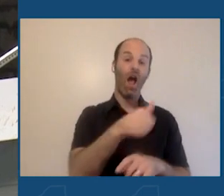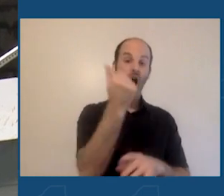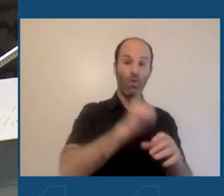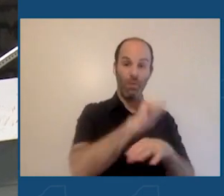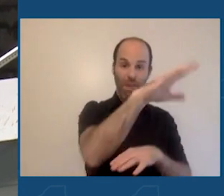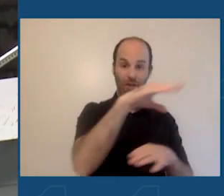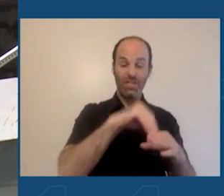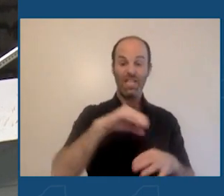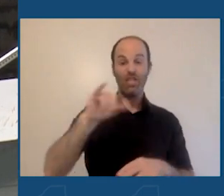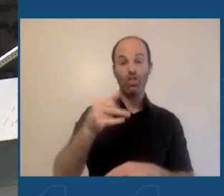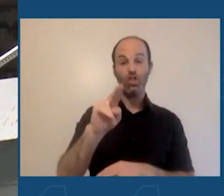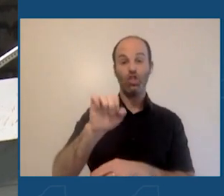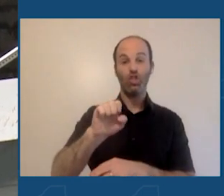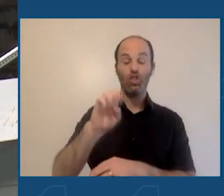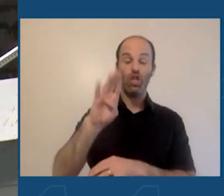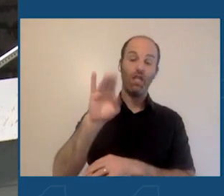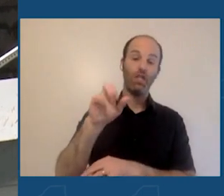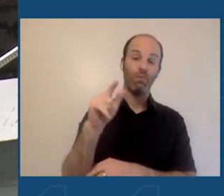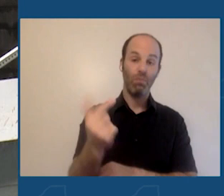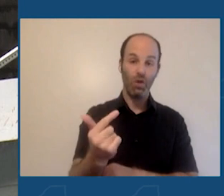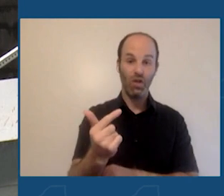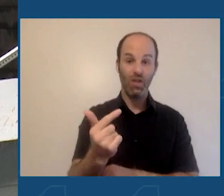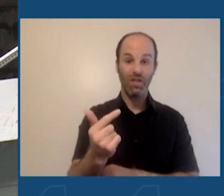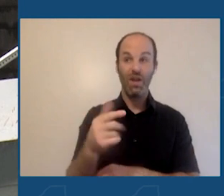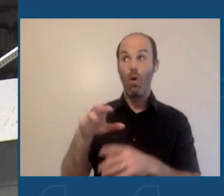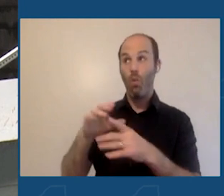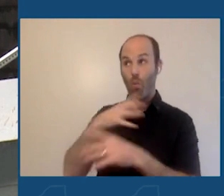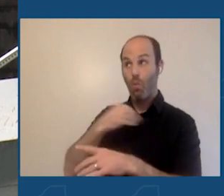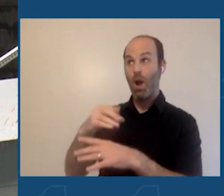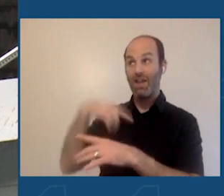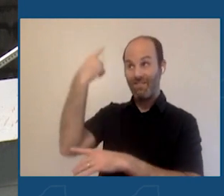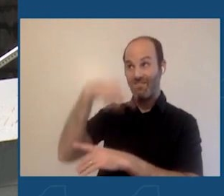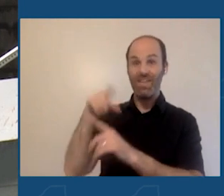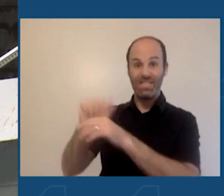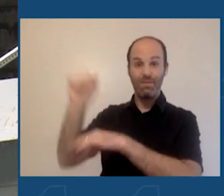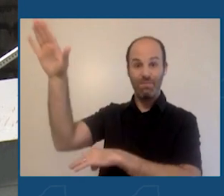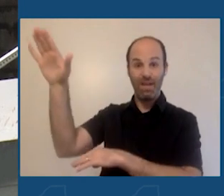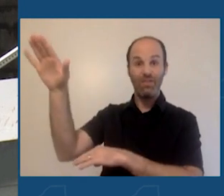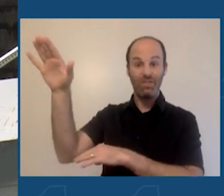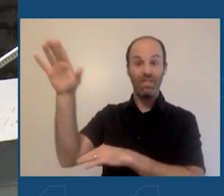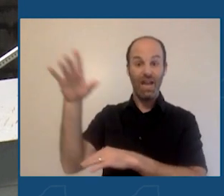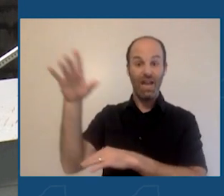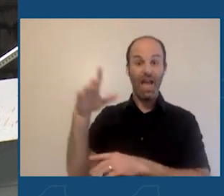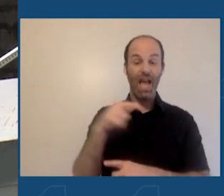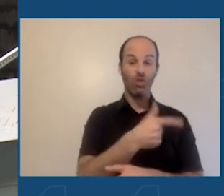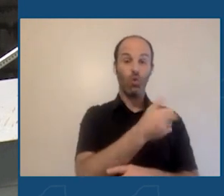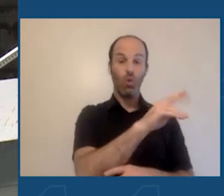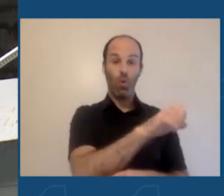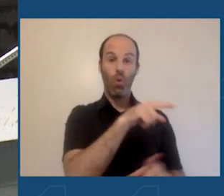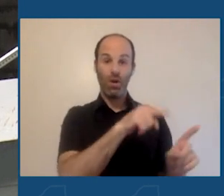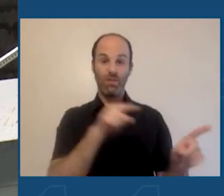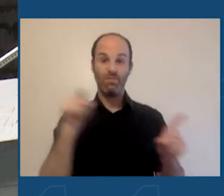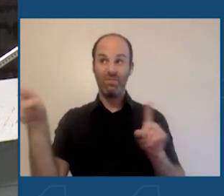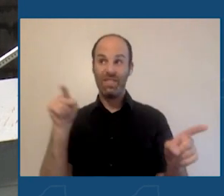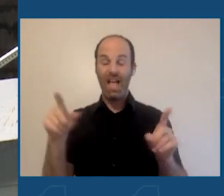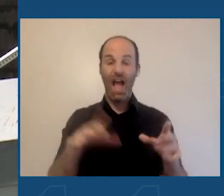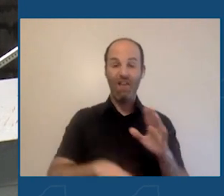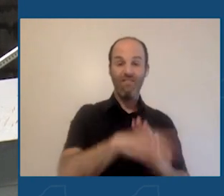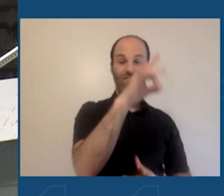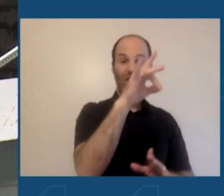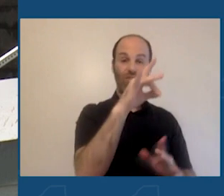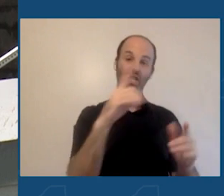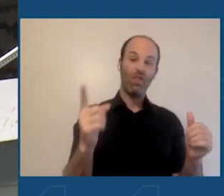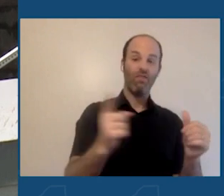So I told you Whiteface, greatest vertical in the East. At Gore, they founded the first ski patrol in